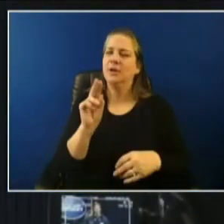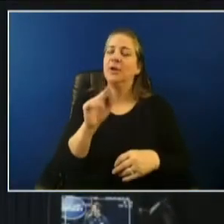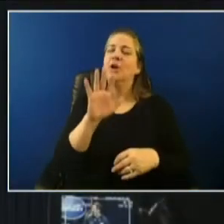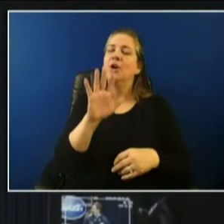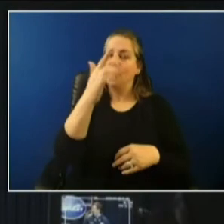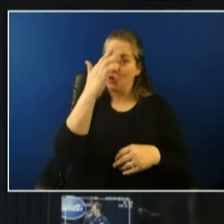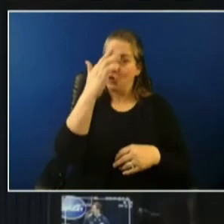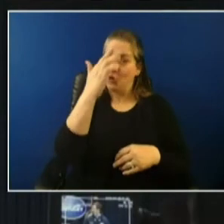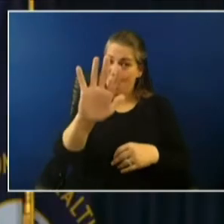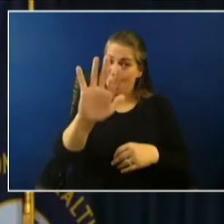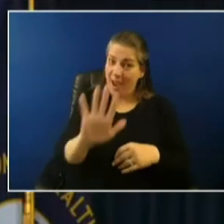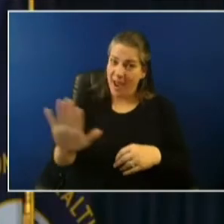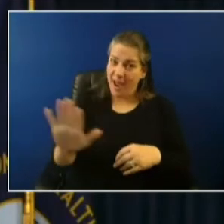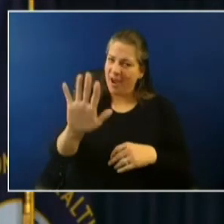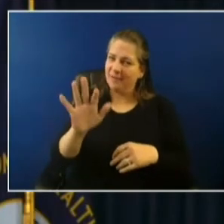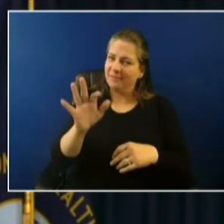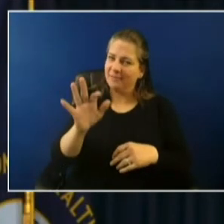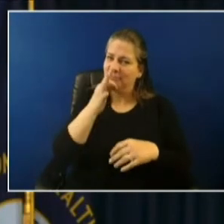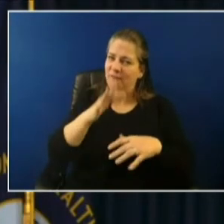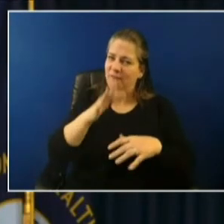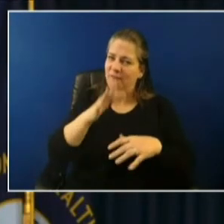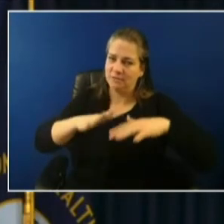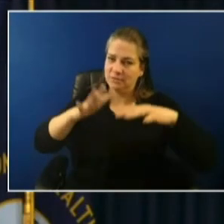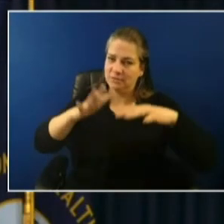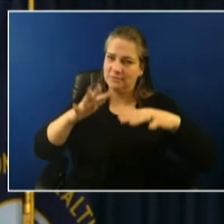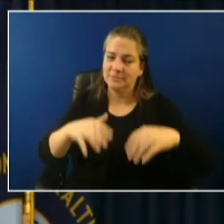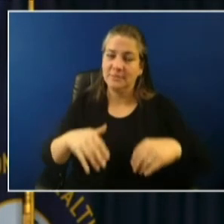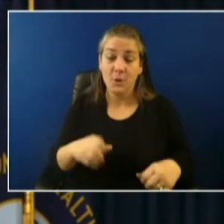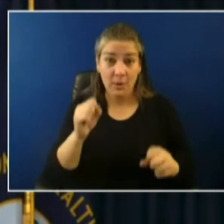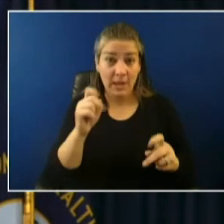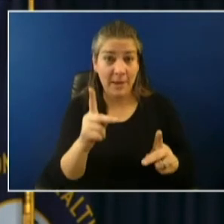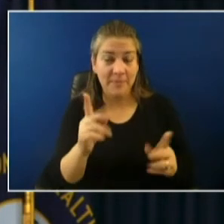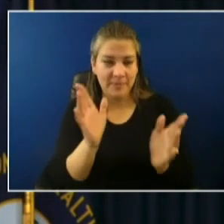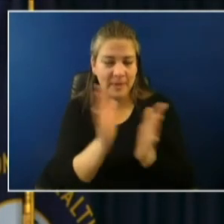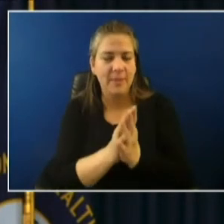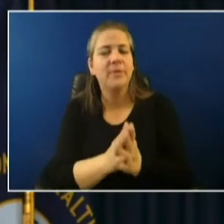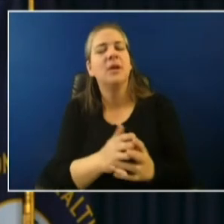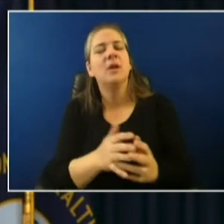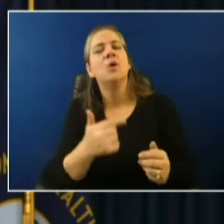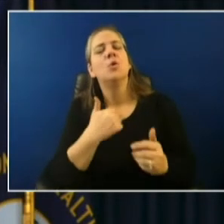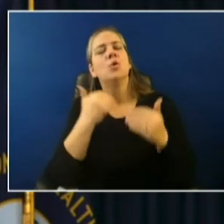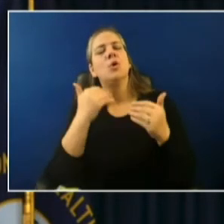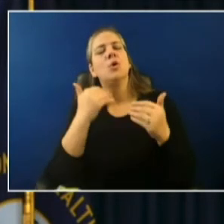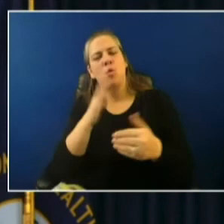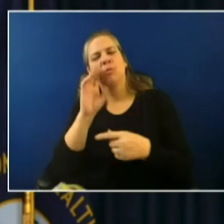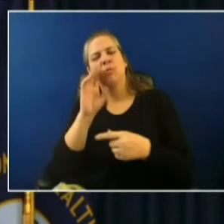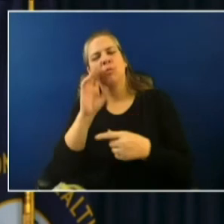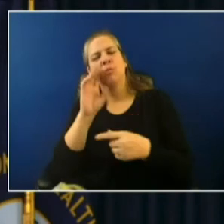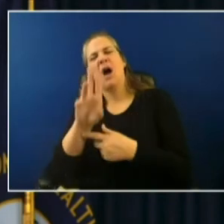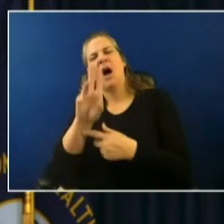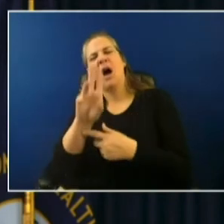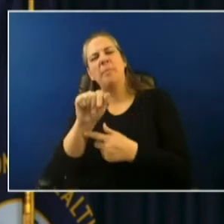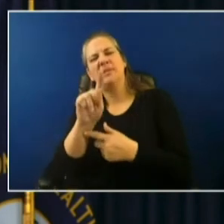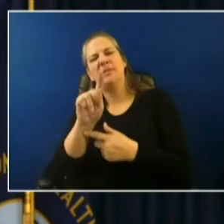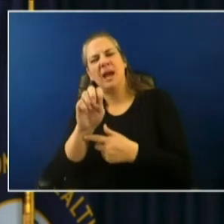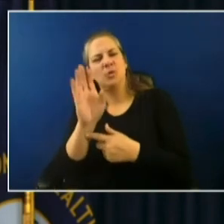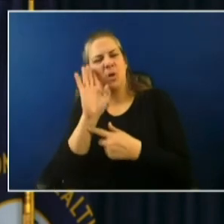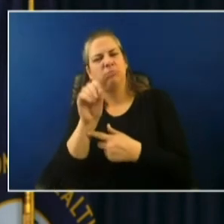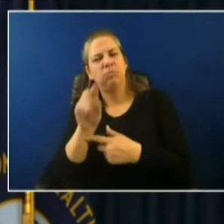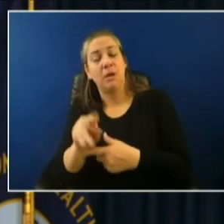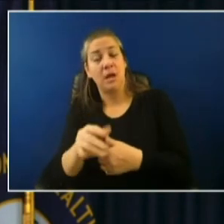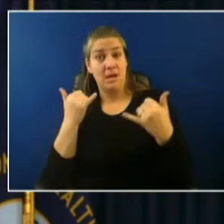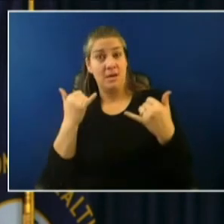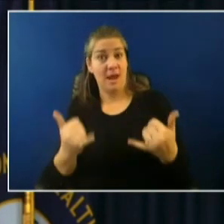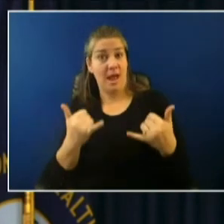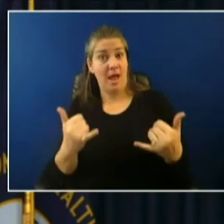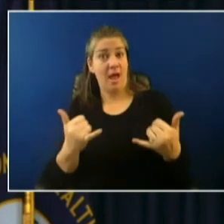expect to see it. All right. With that, we will continue to provide updates. Right now, we anticipate we'll do